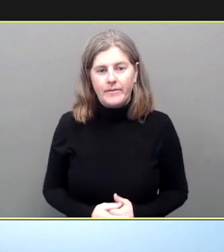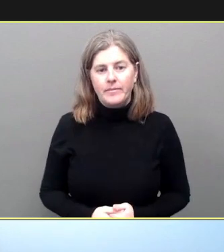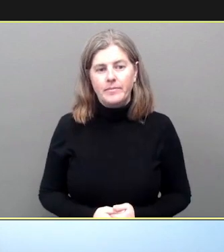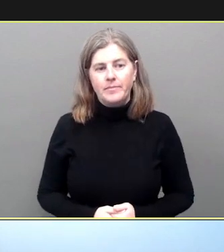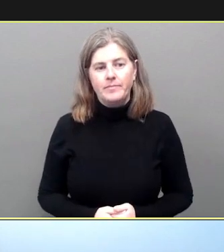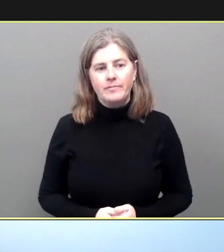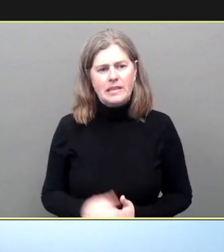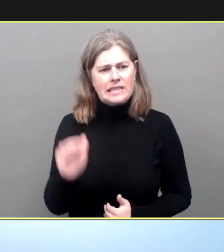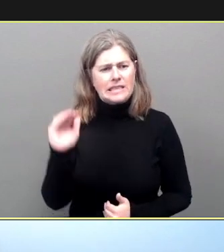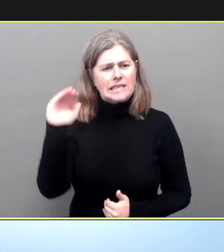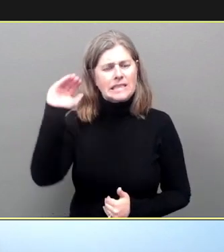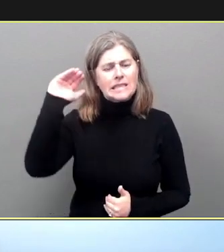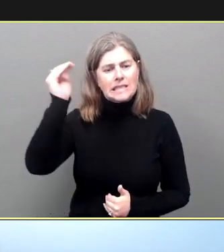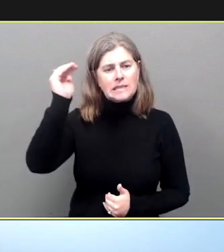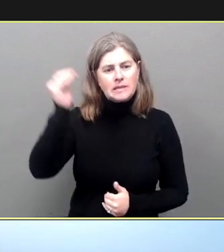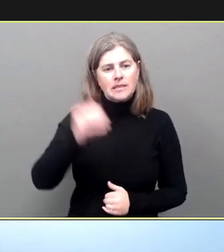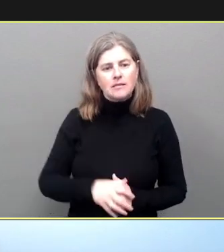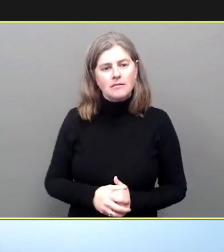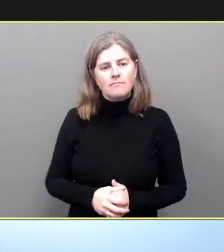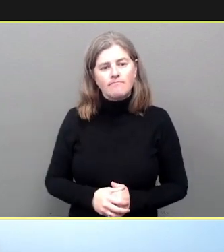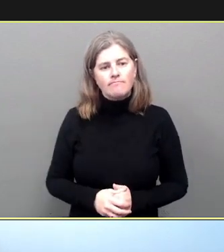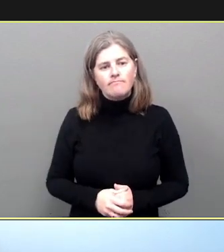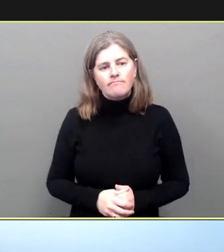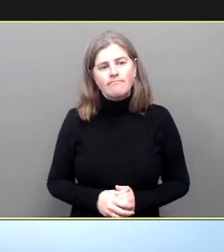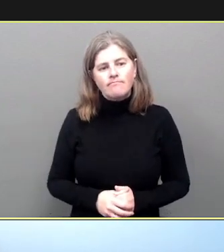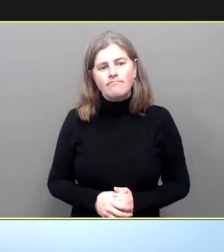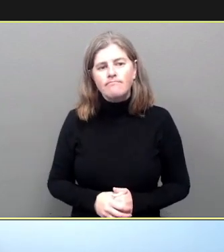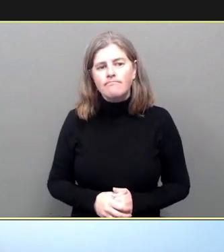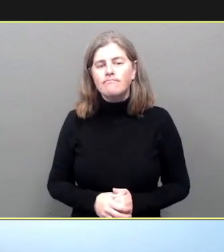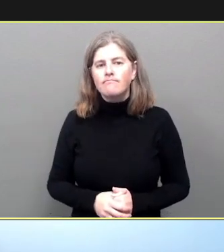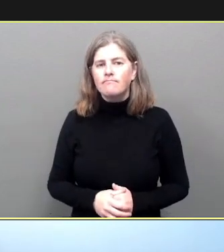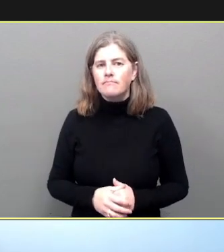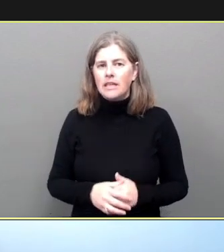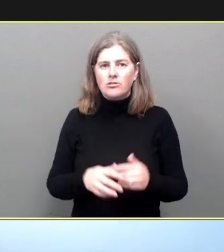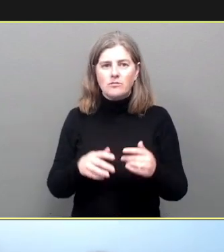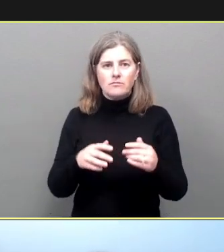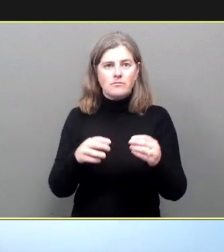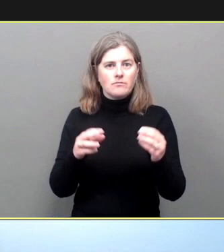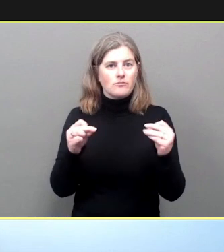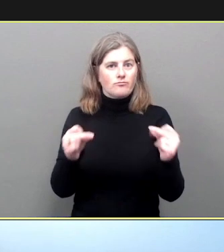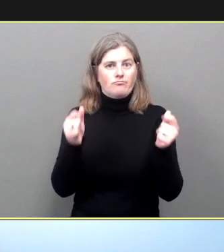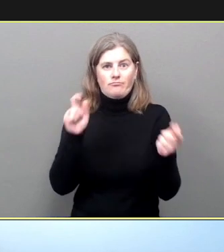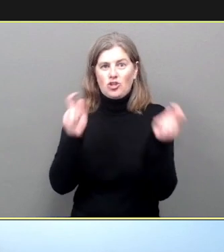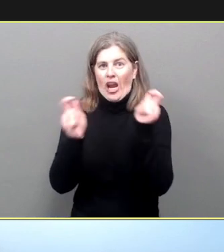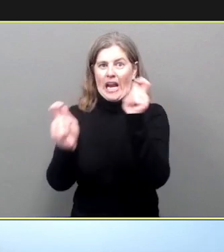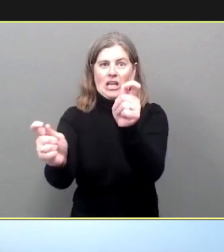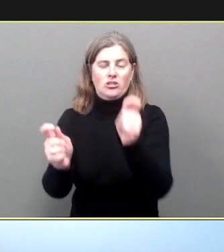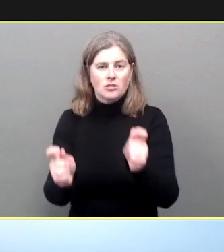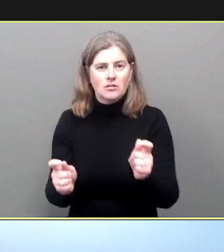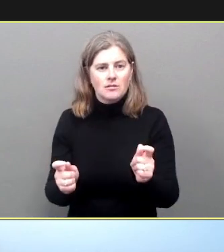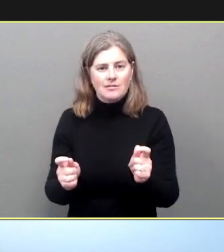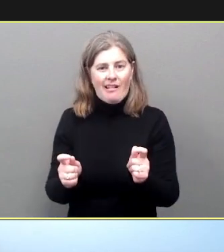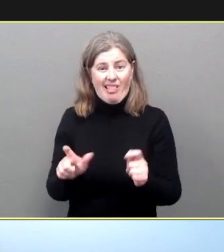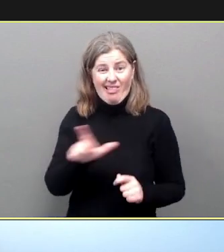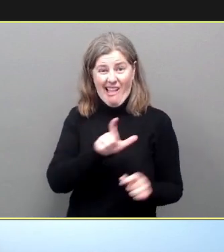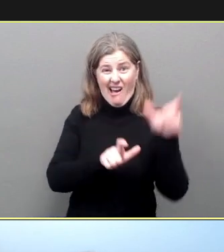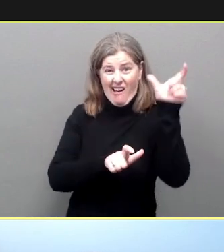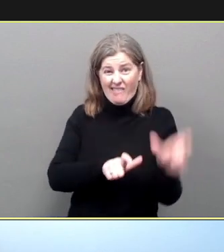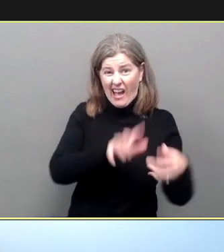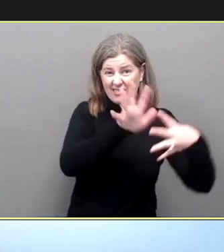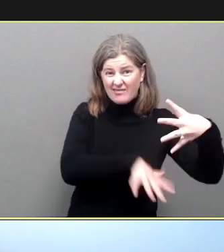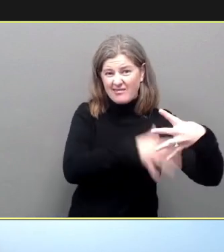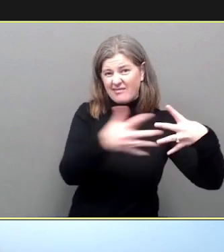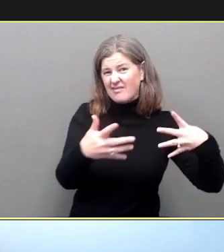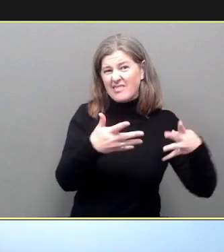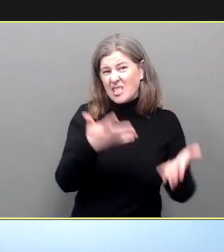It appears to be, this situation is rapidly evolving, and most likely the data on the left-hand side is already